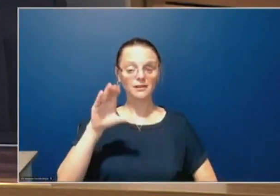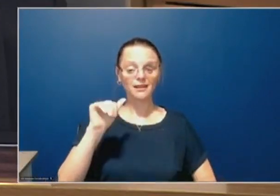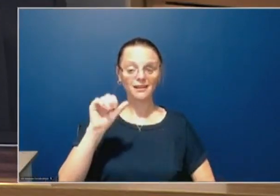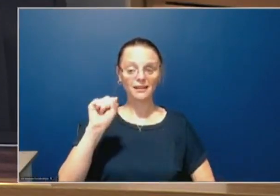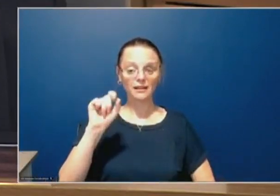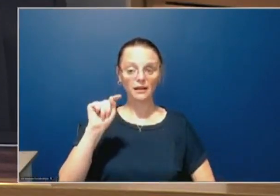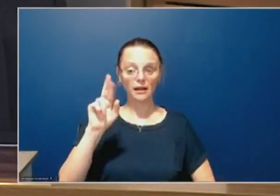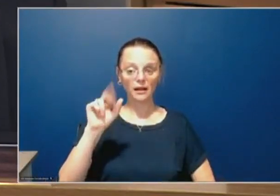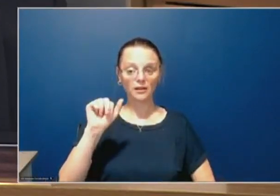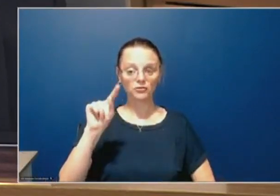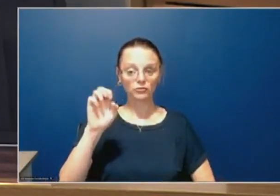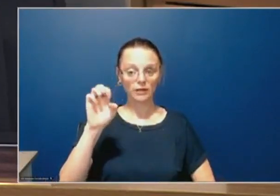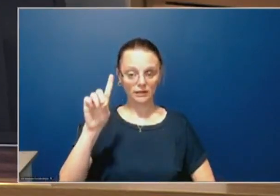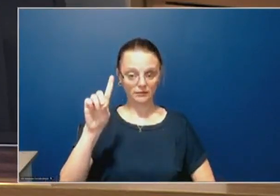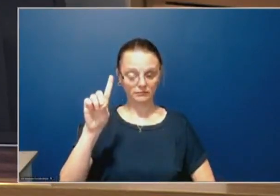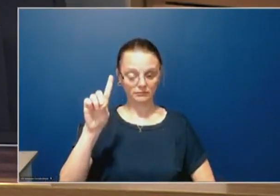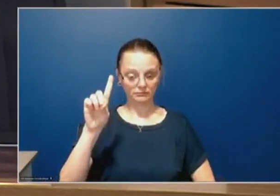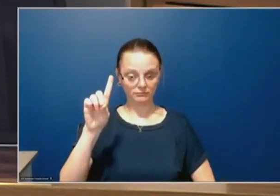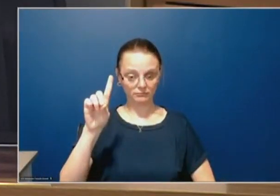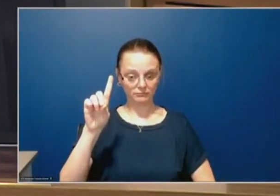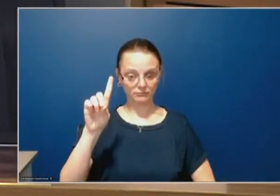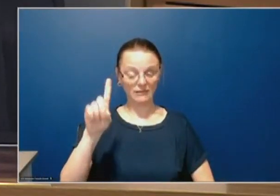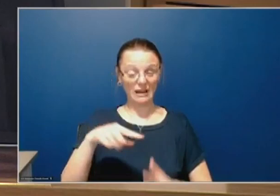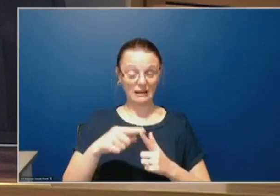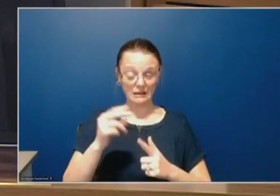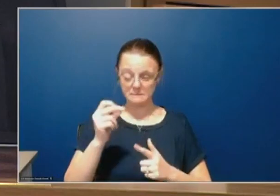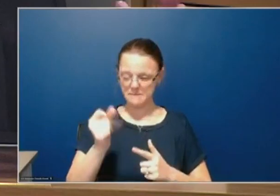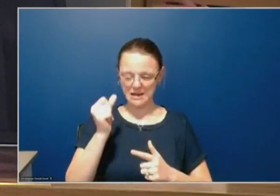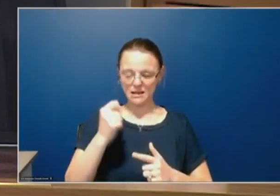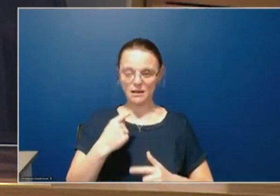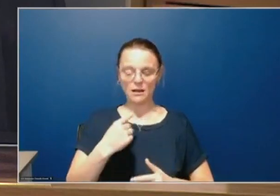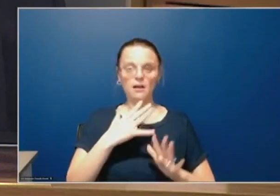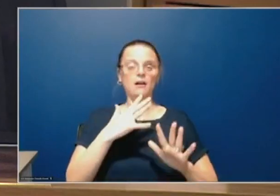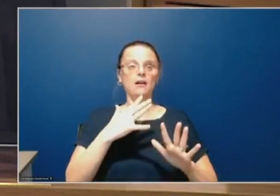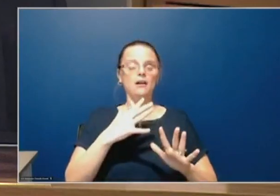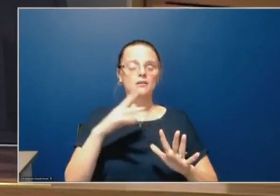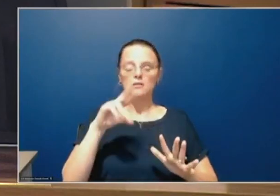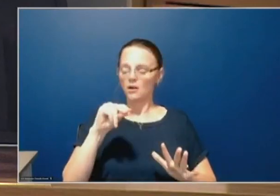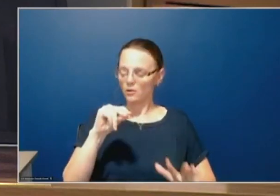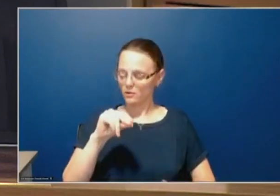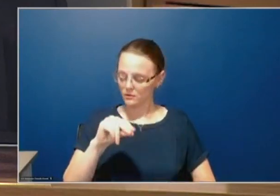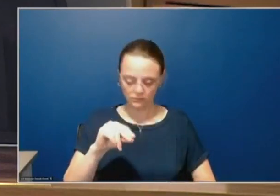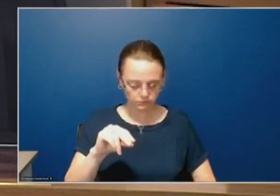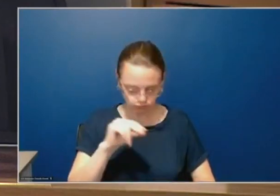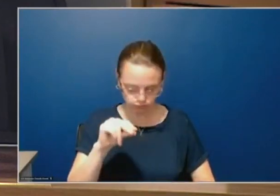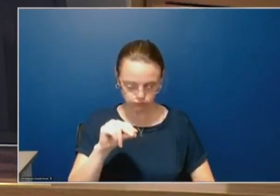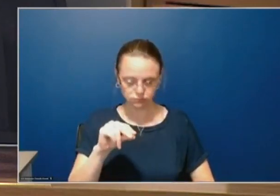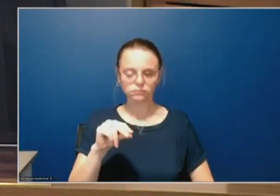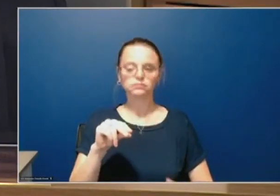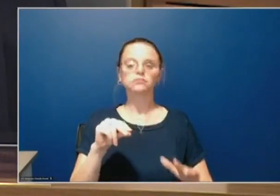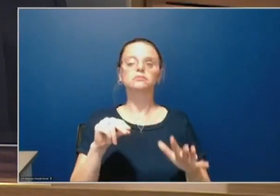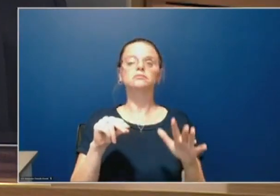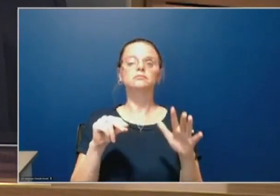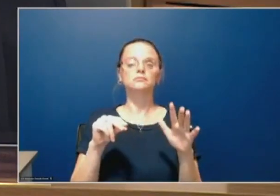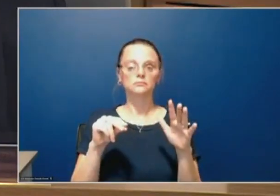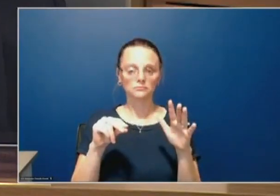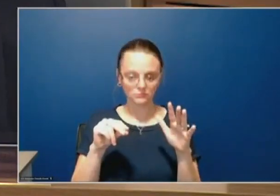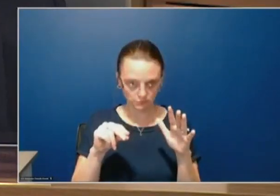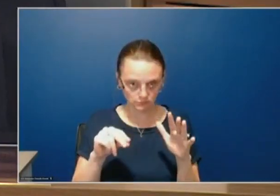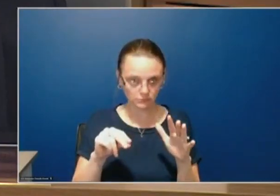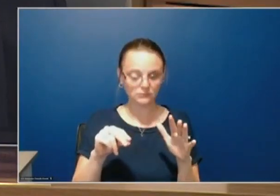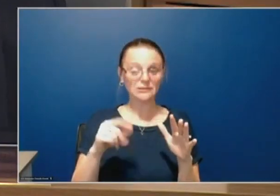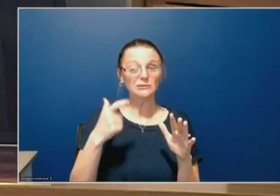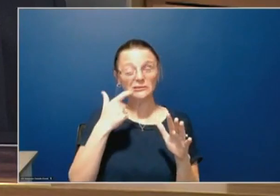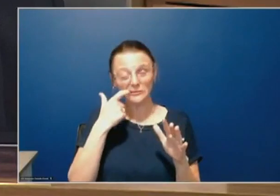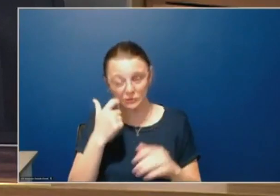and immediately faced regret. And as he got clean off his meth and the drugs he was